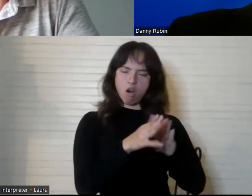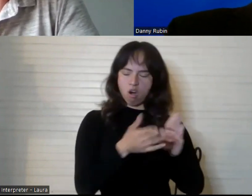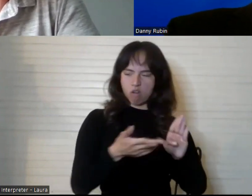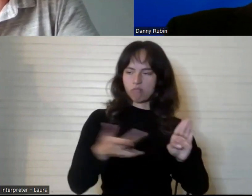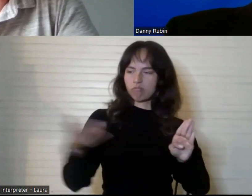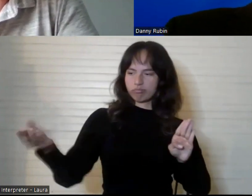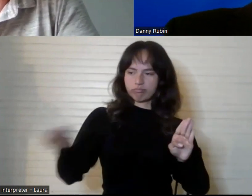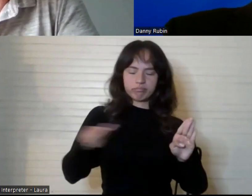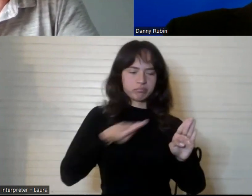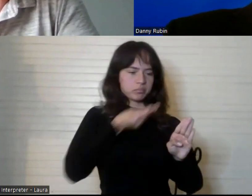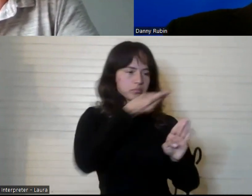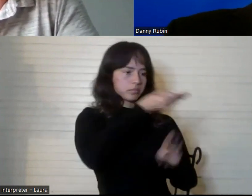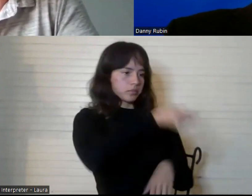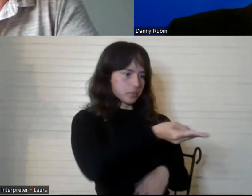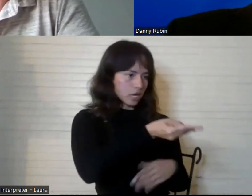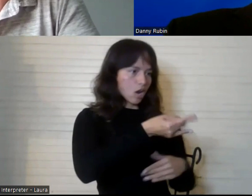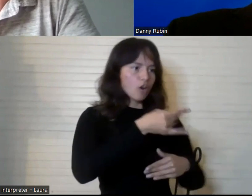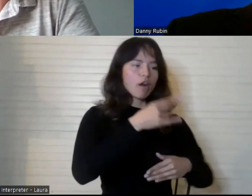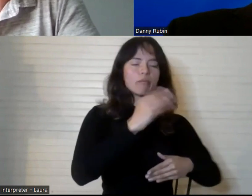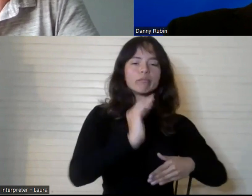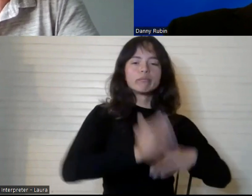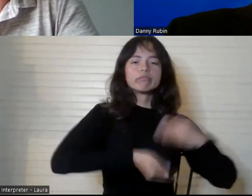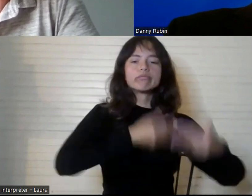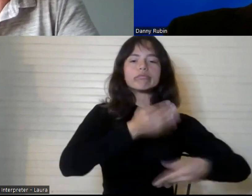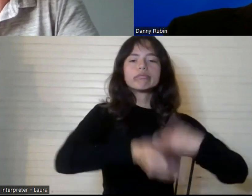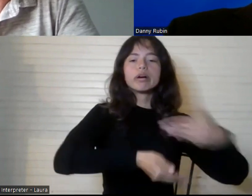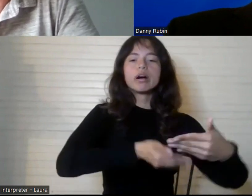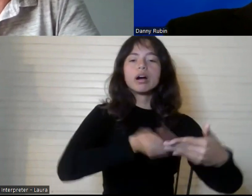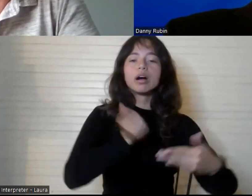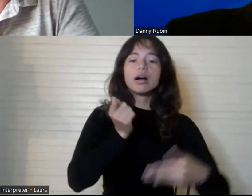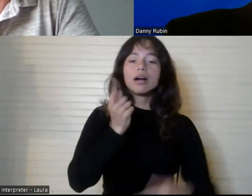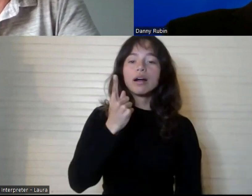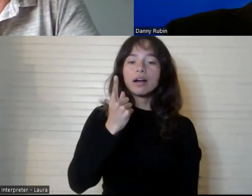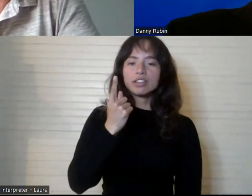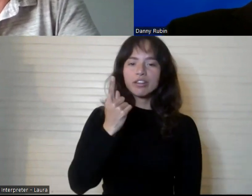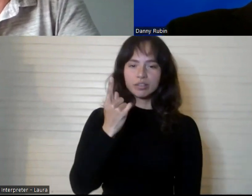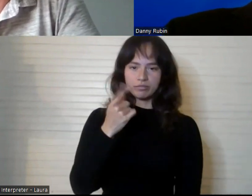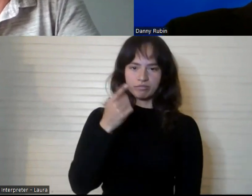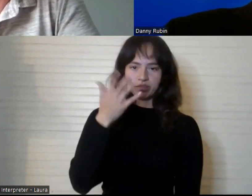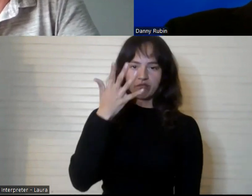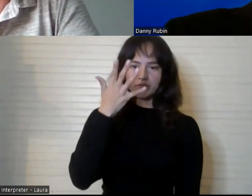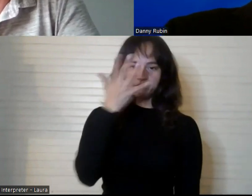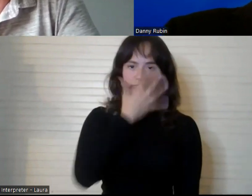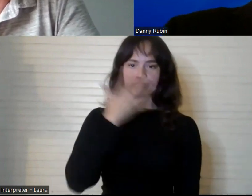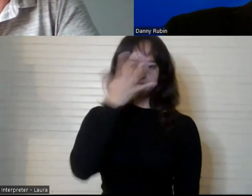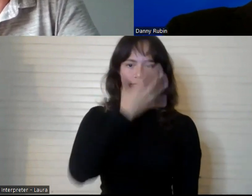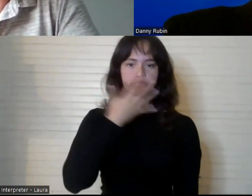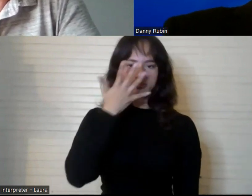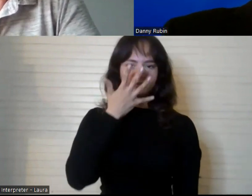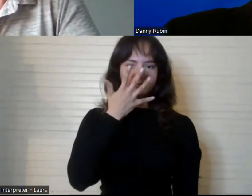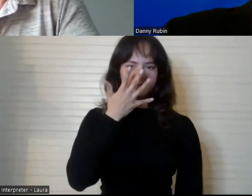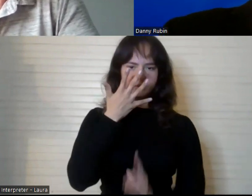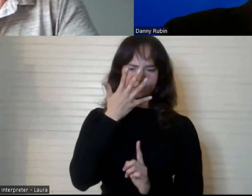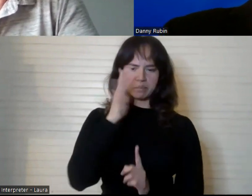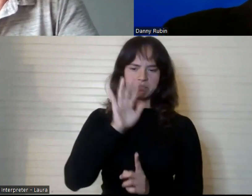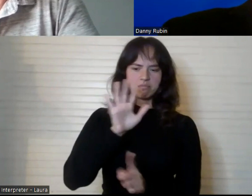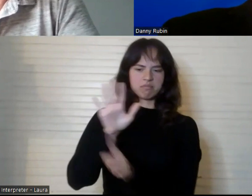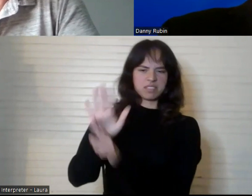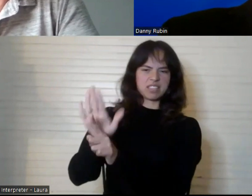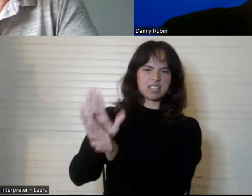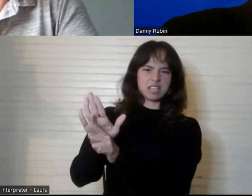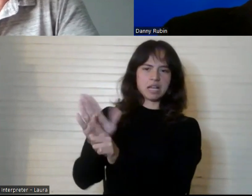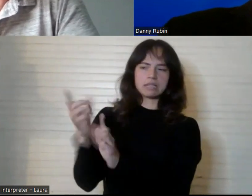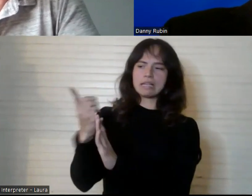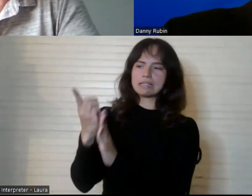the homepage of a website, anything that a user can see. That's essentially what the designer is responsible for. When you start